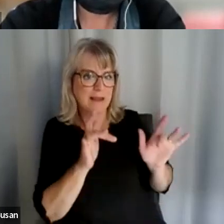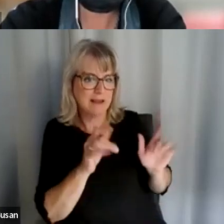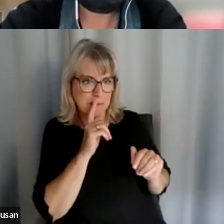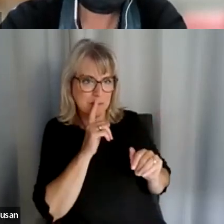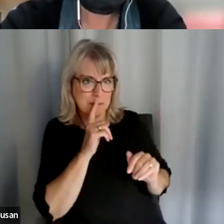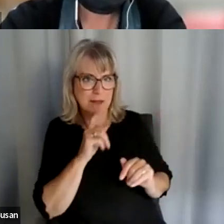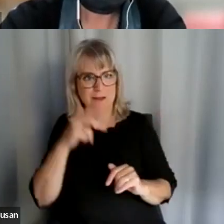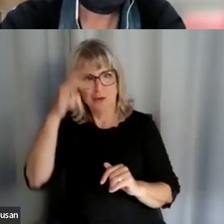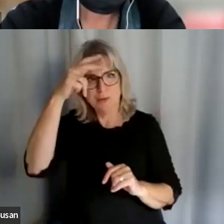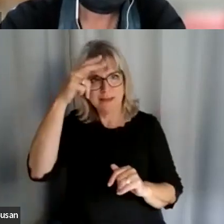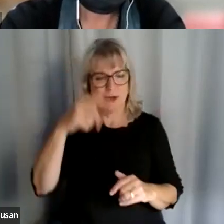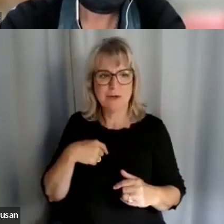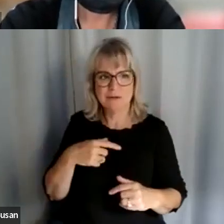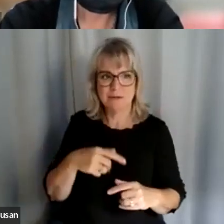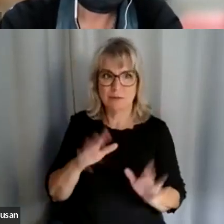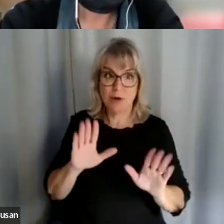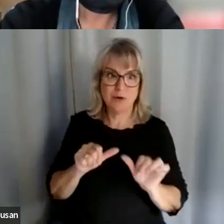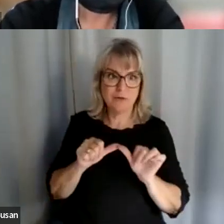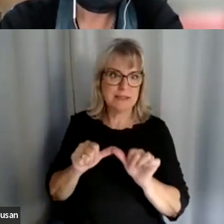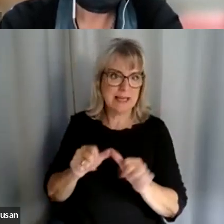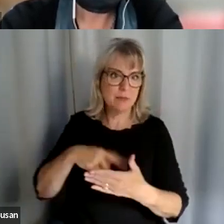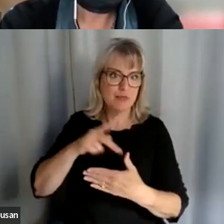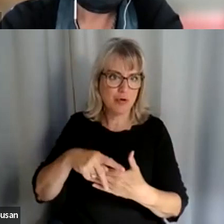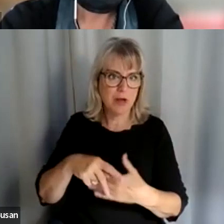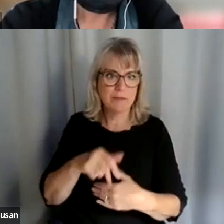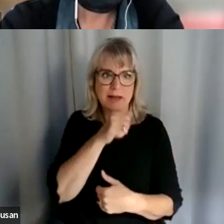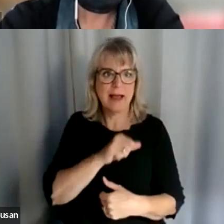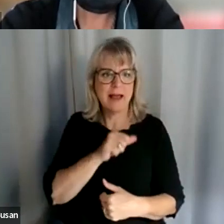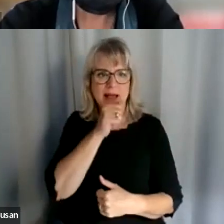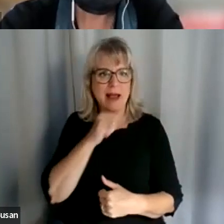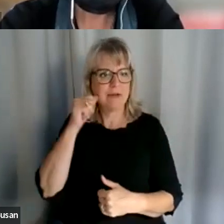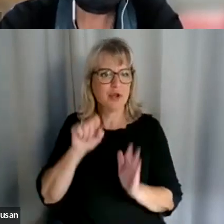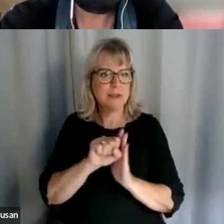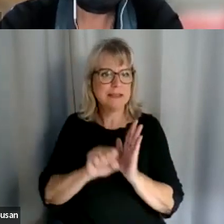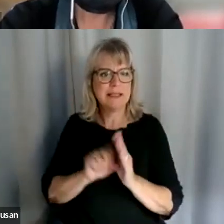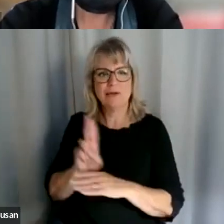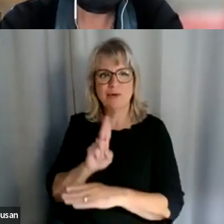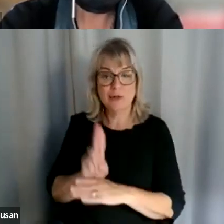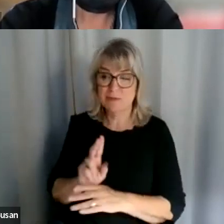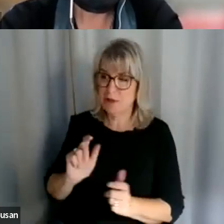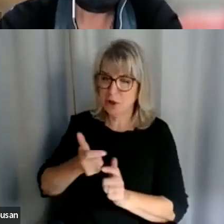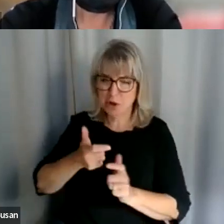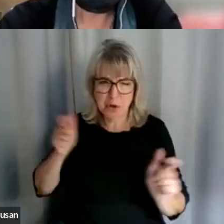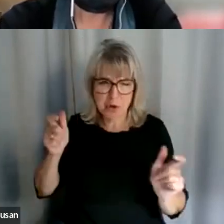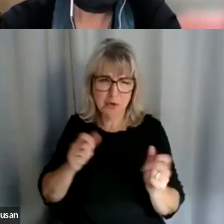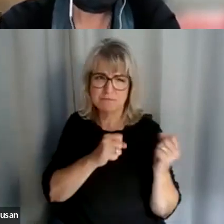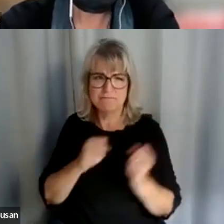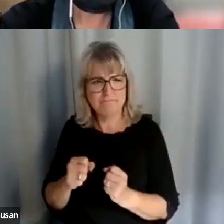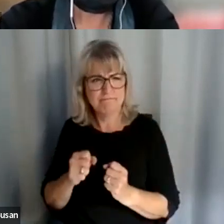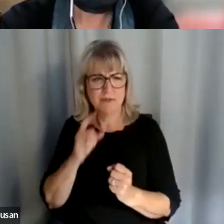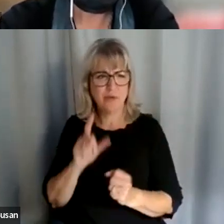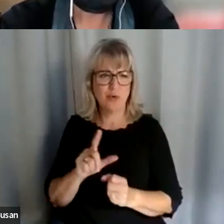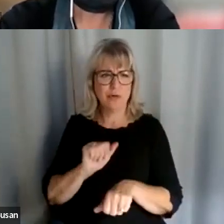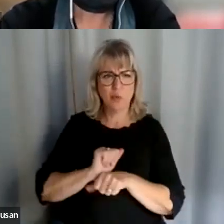Mexico was launching a sustainable program, and Arizona State University has just been a huge element in doing the legwork